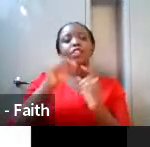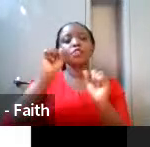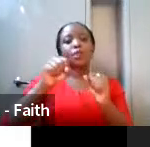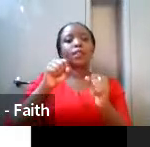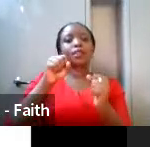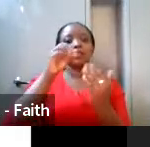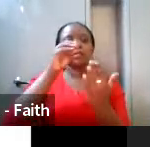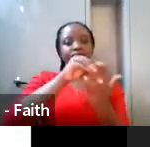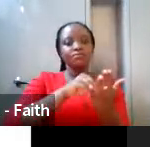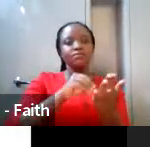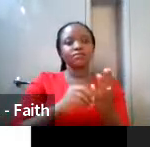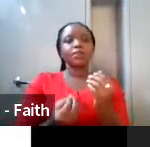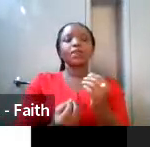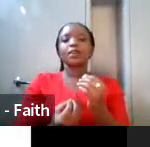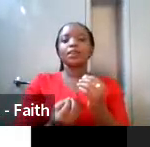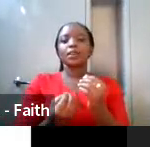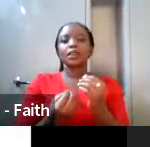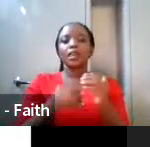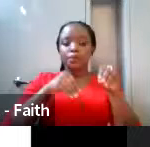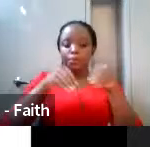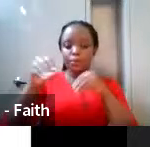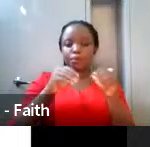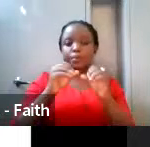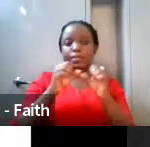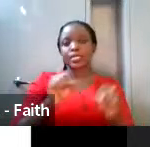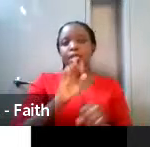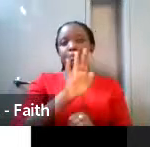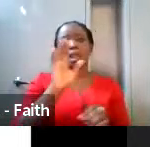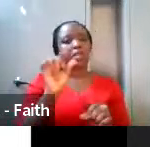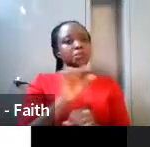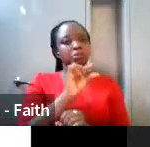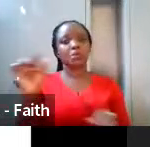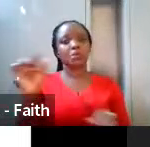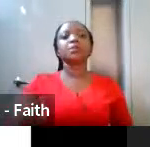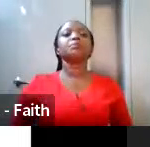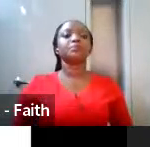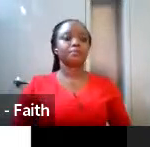and verify the same on your end. Okay.